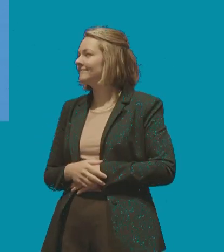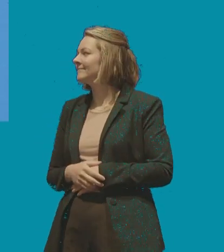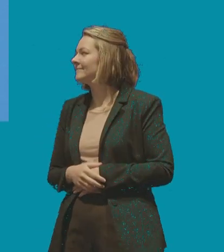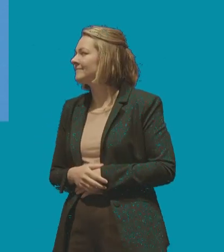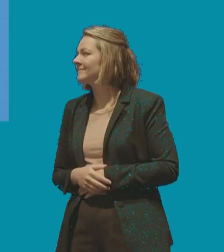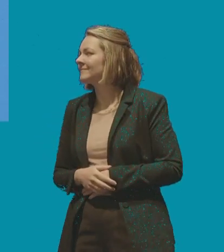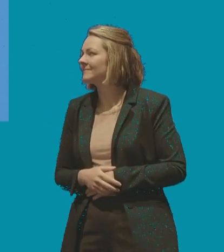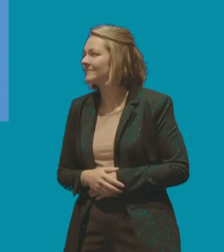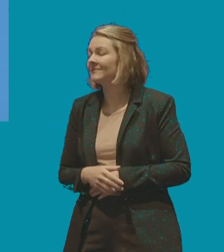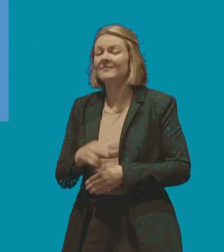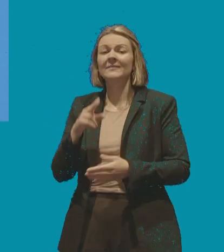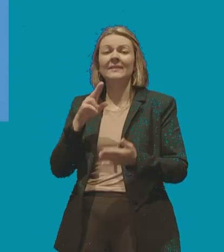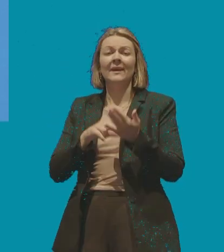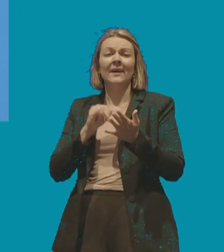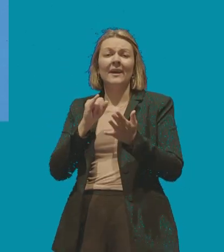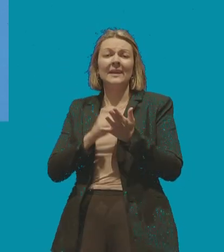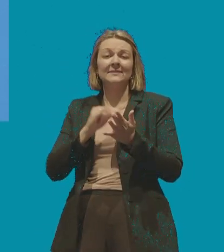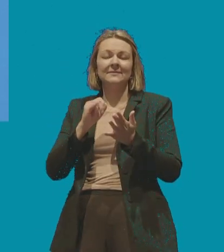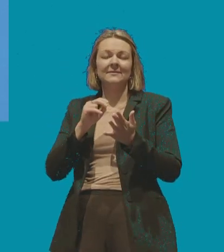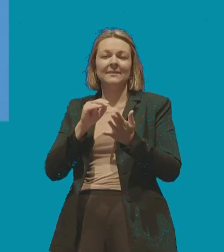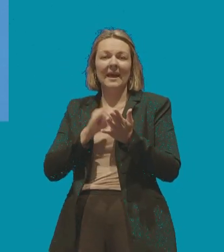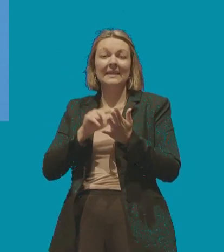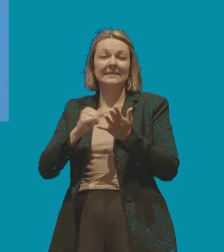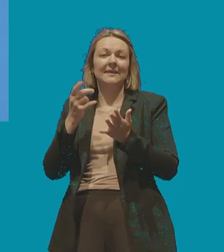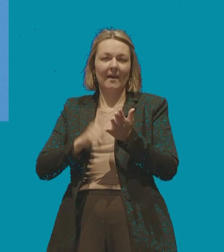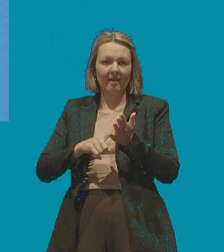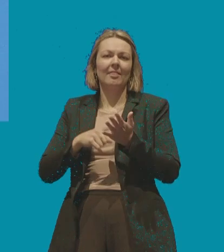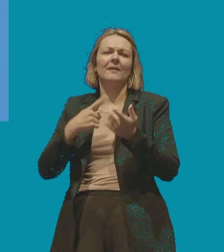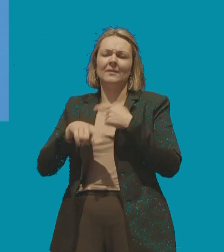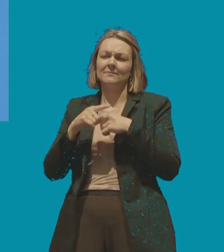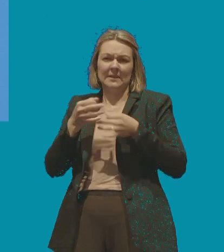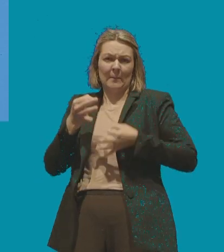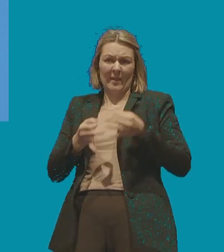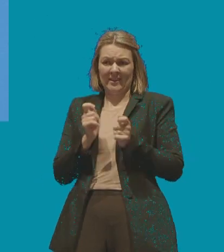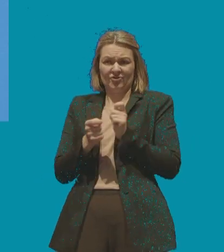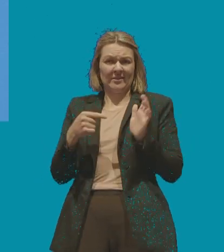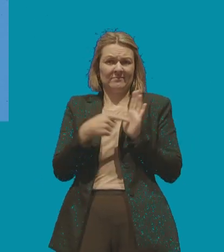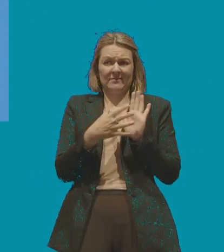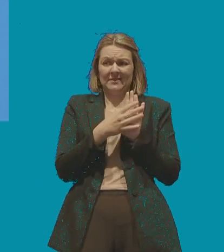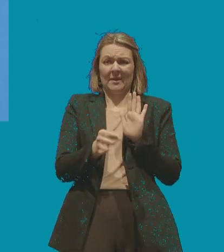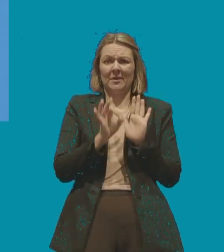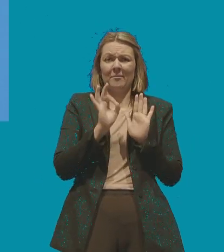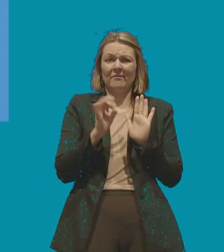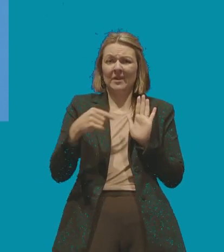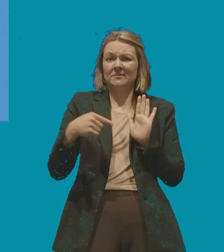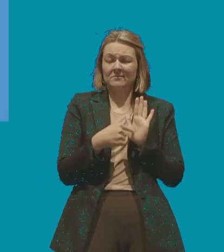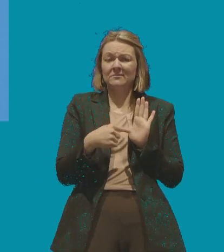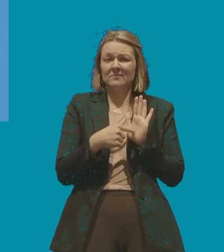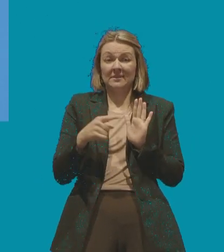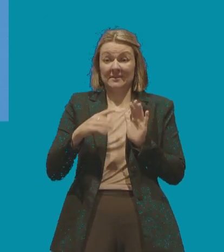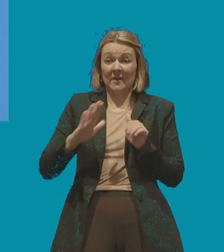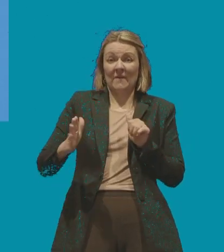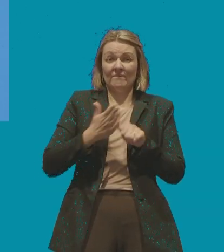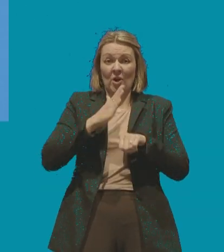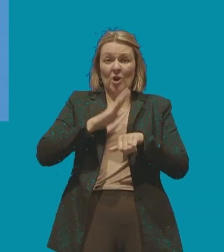And MSLs are a perfect example of why we need political change in this country. And that is the TUC's first priority this year,